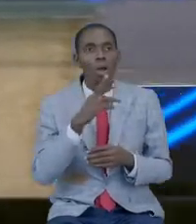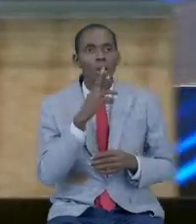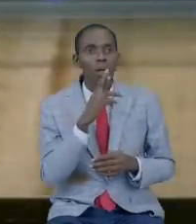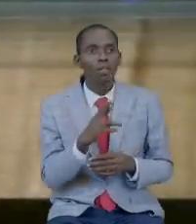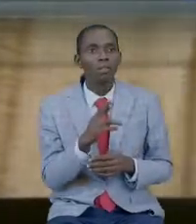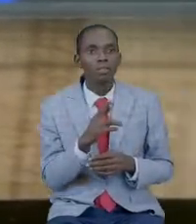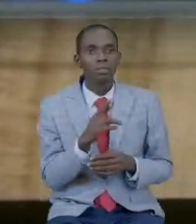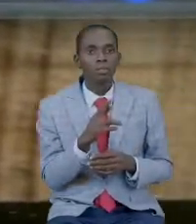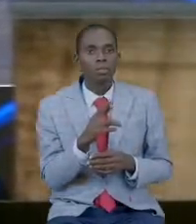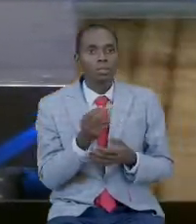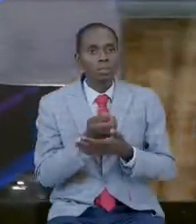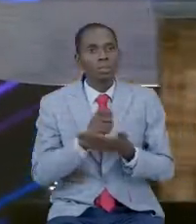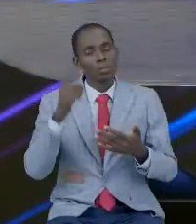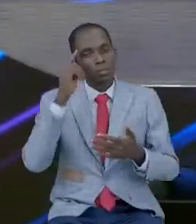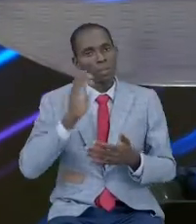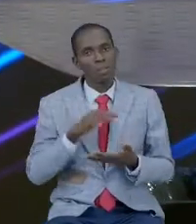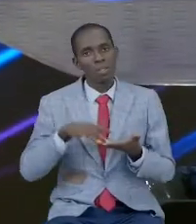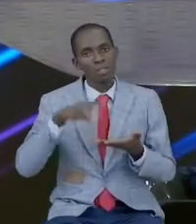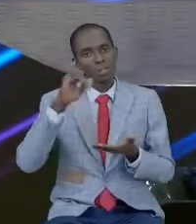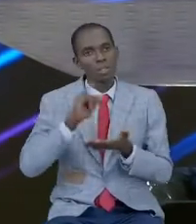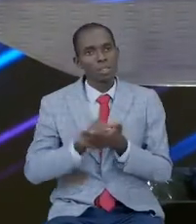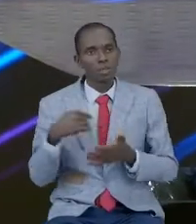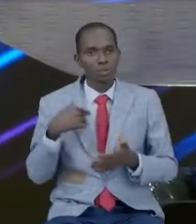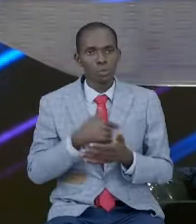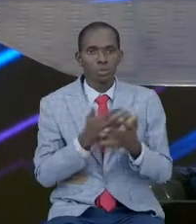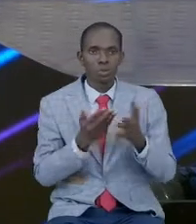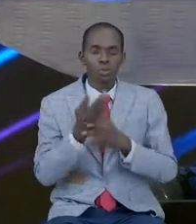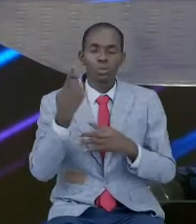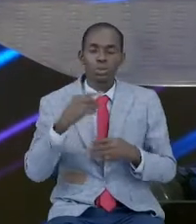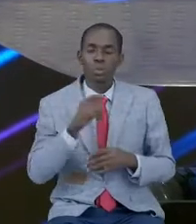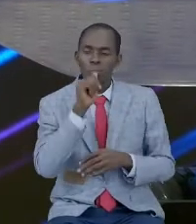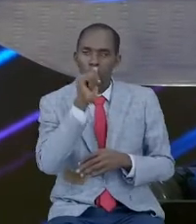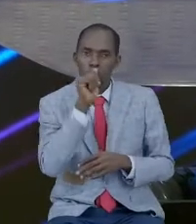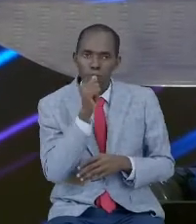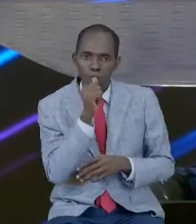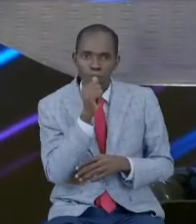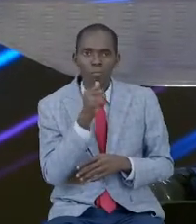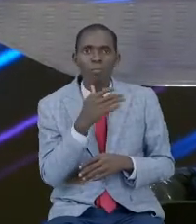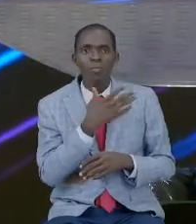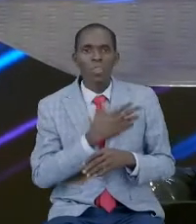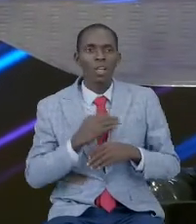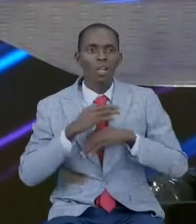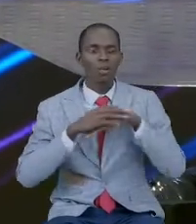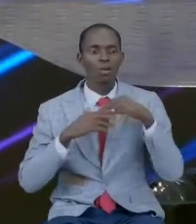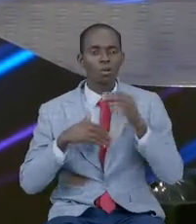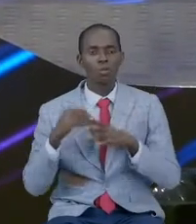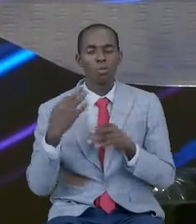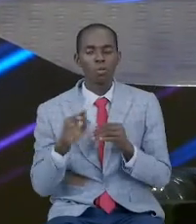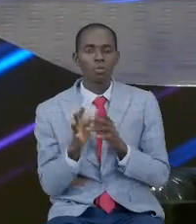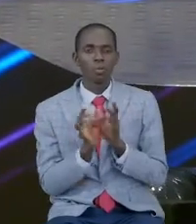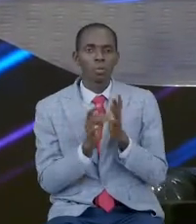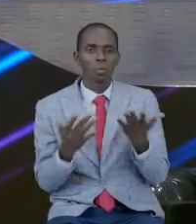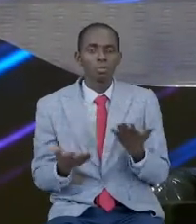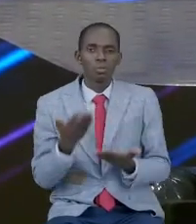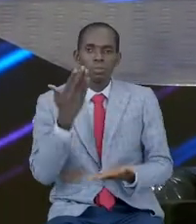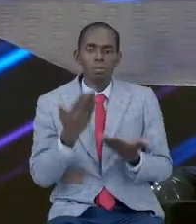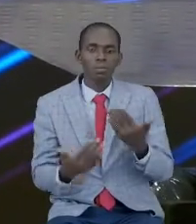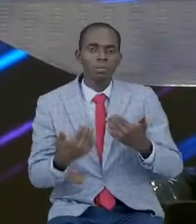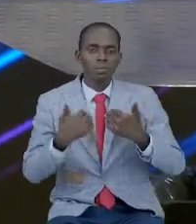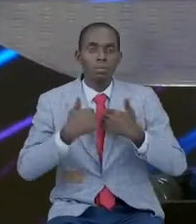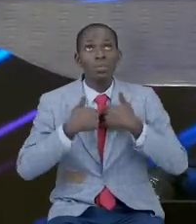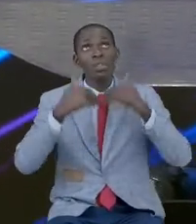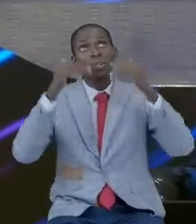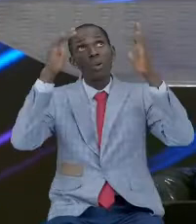through the patience and comfort of the scriptures, might have hope. Any